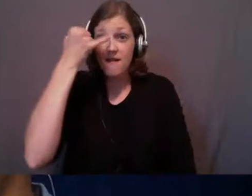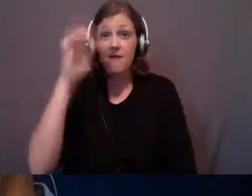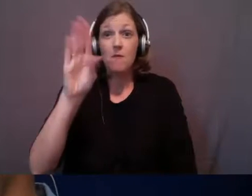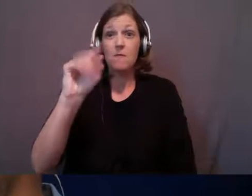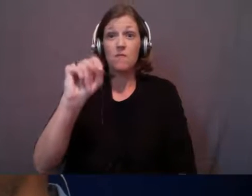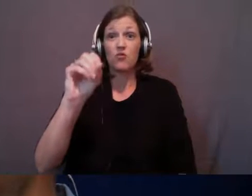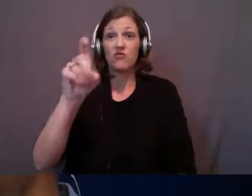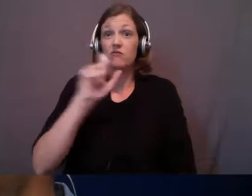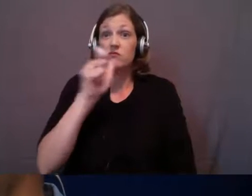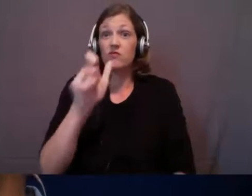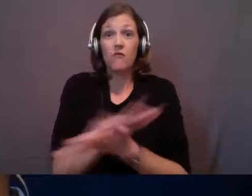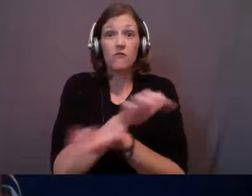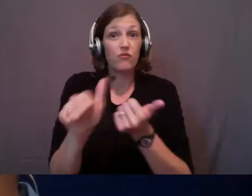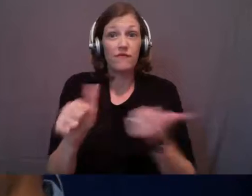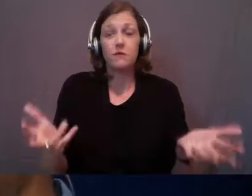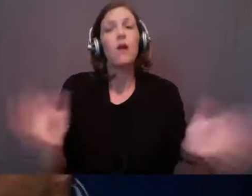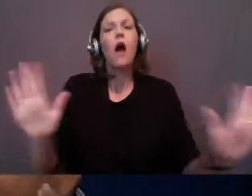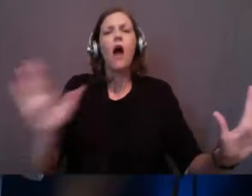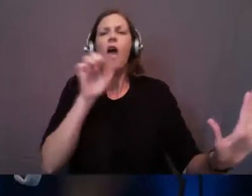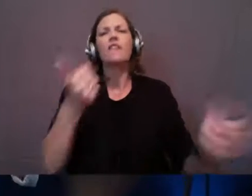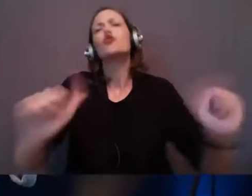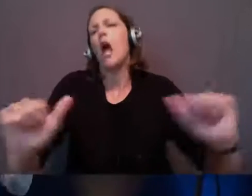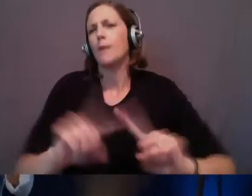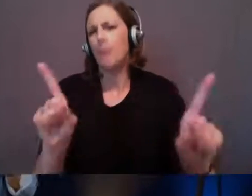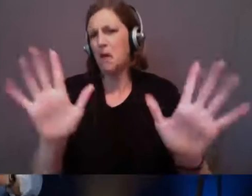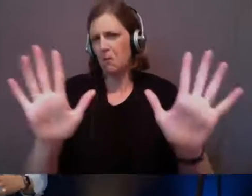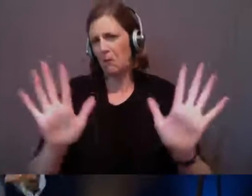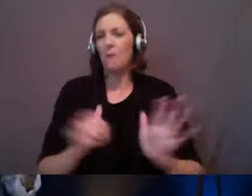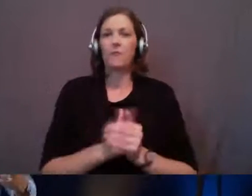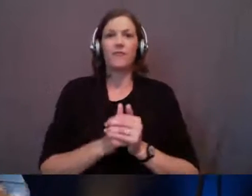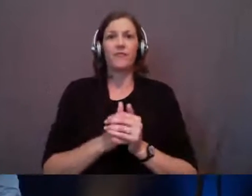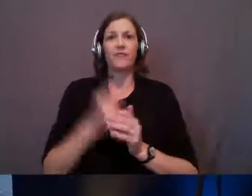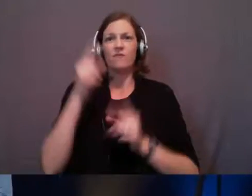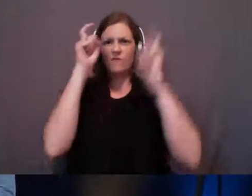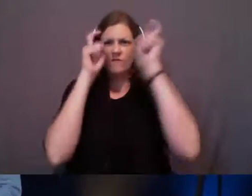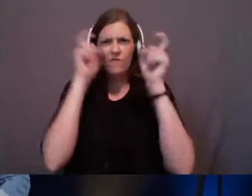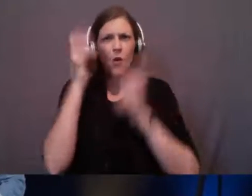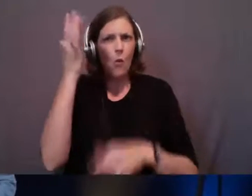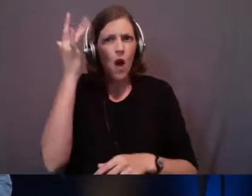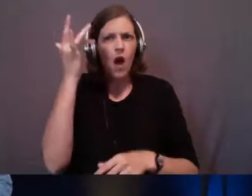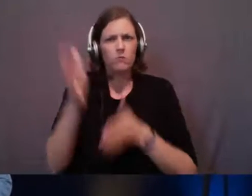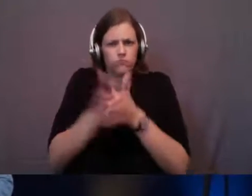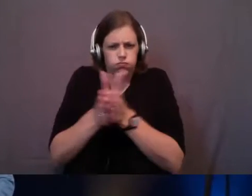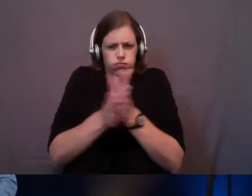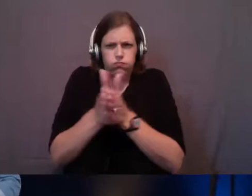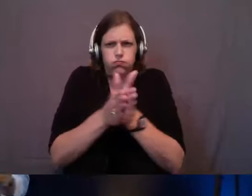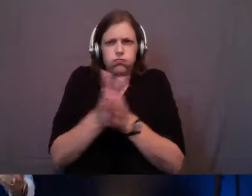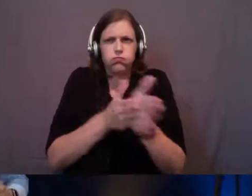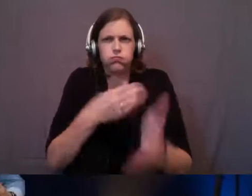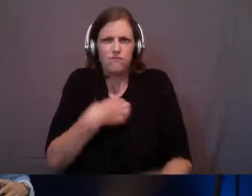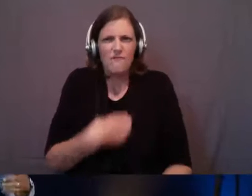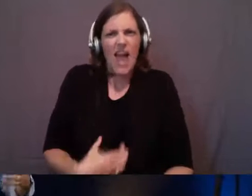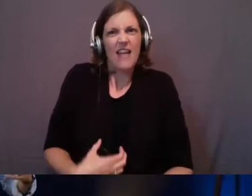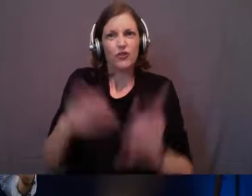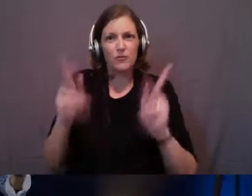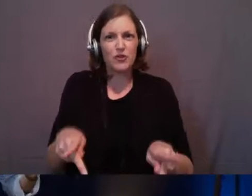or anything, but this intensity on my face is because I'm a passionate person. Where did that stem from? And I was thinking this